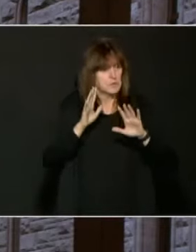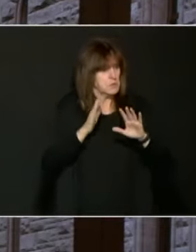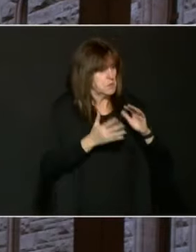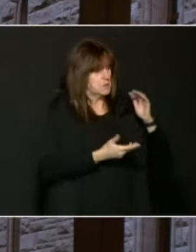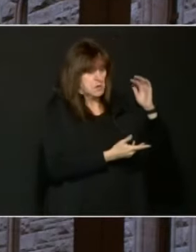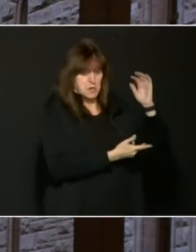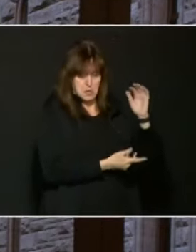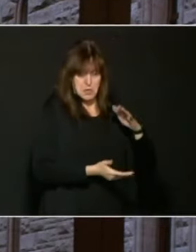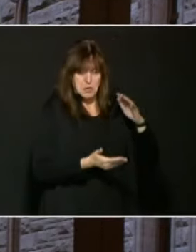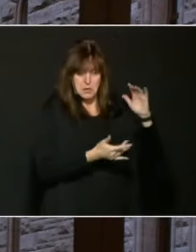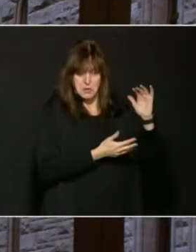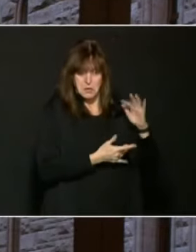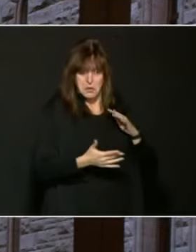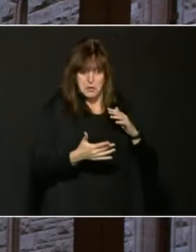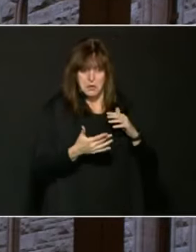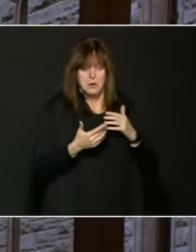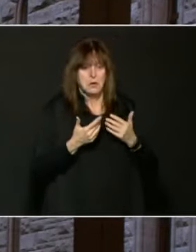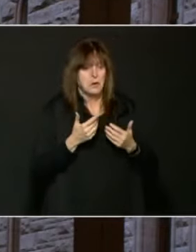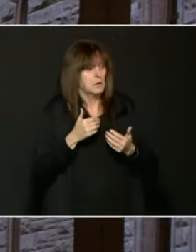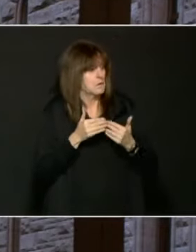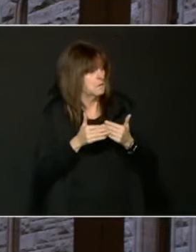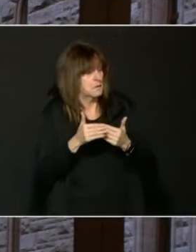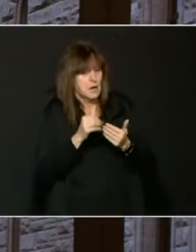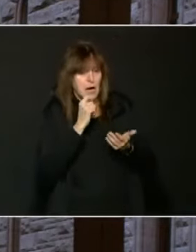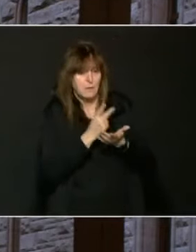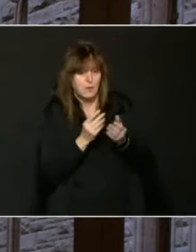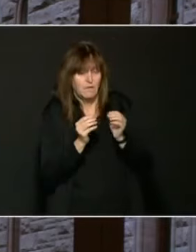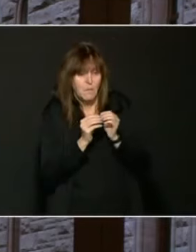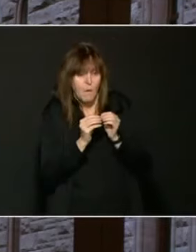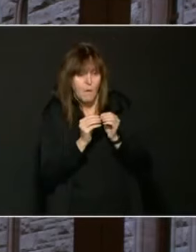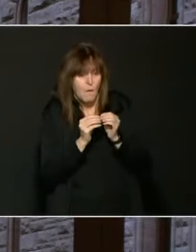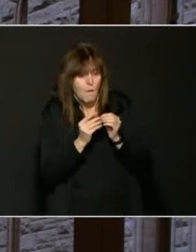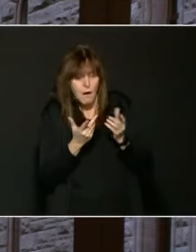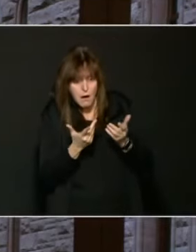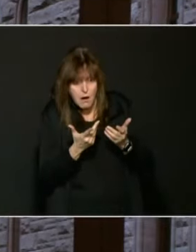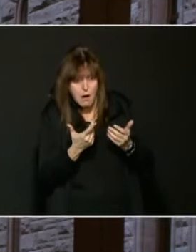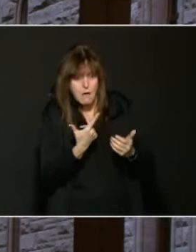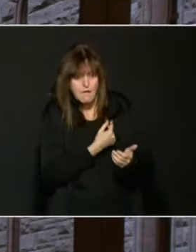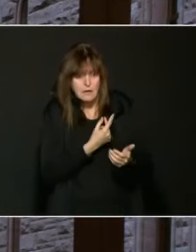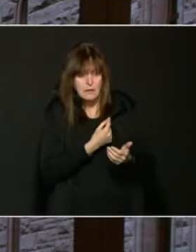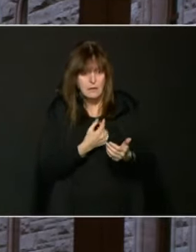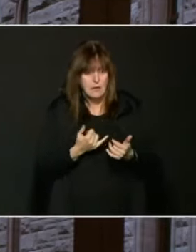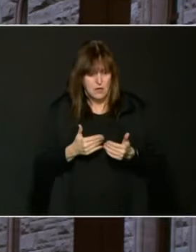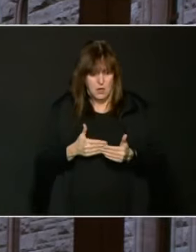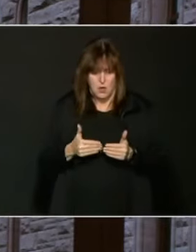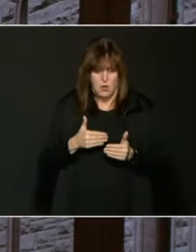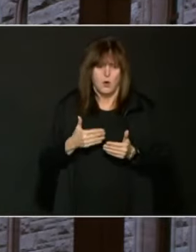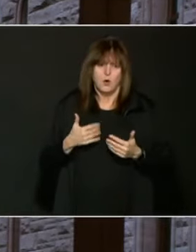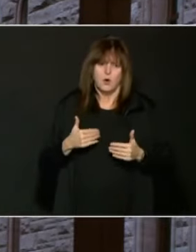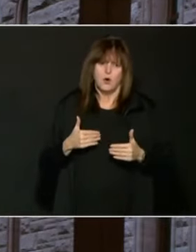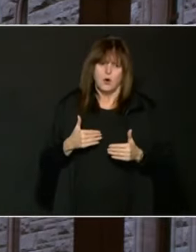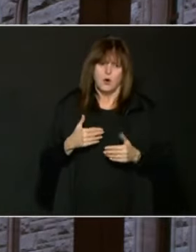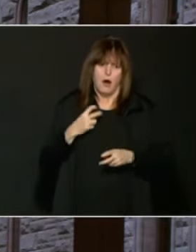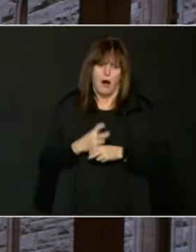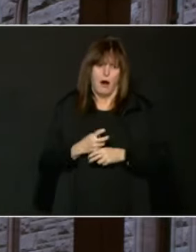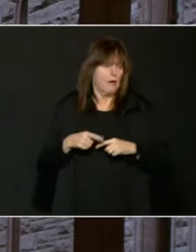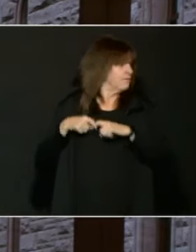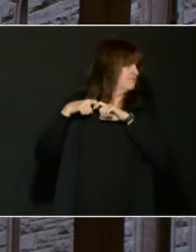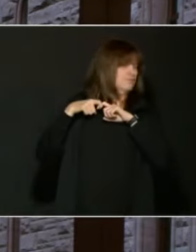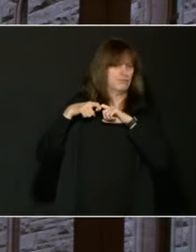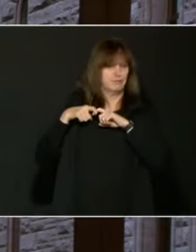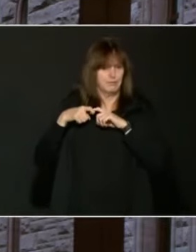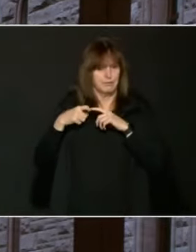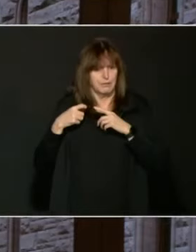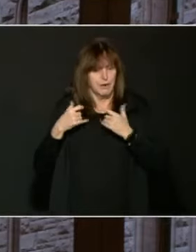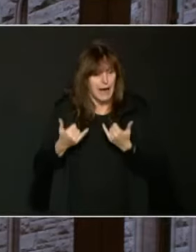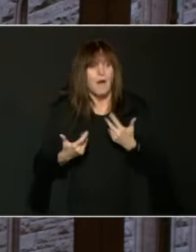approved. So we've gone through this quiet time. Unfortunately, we had to do that, and we're now moving to the next phase. And I know the General